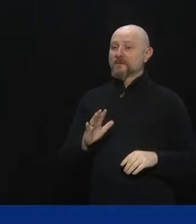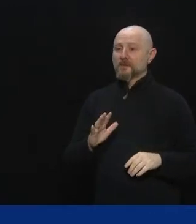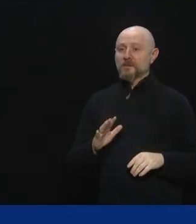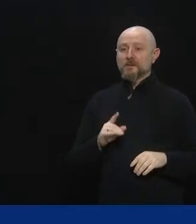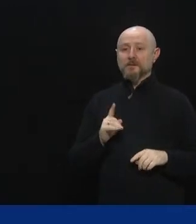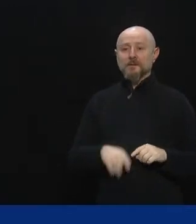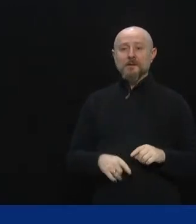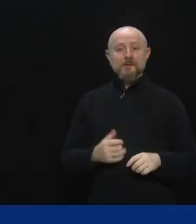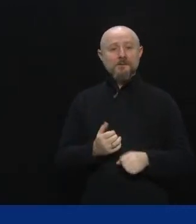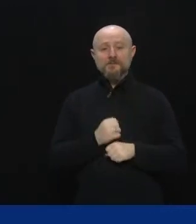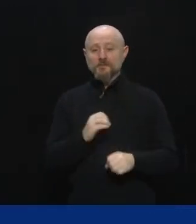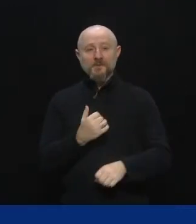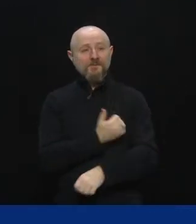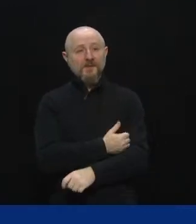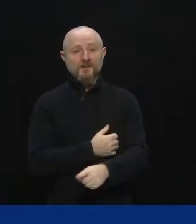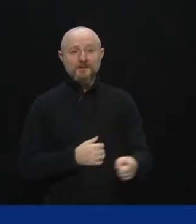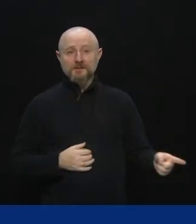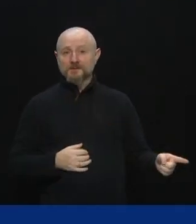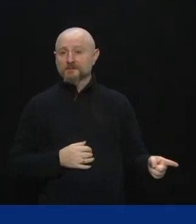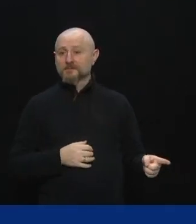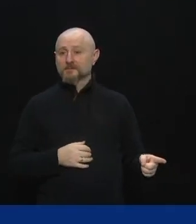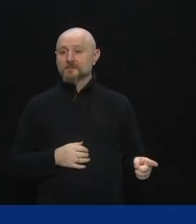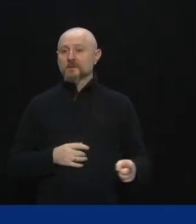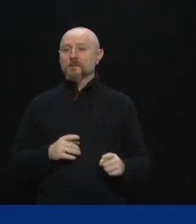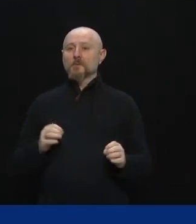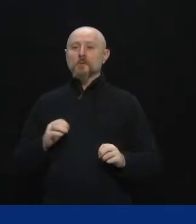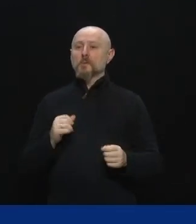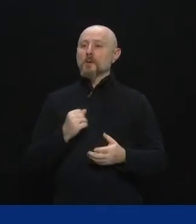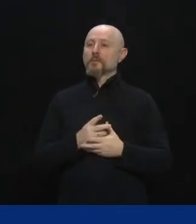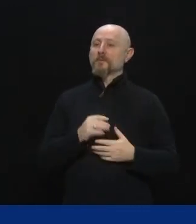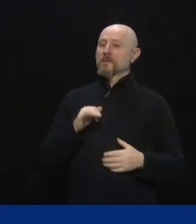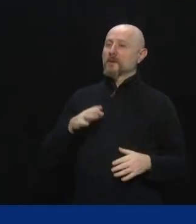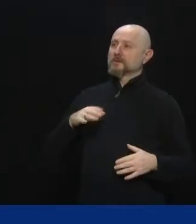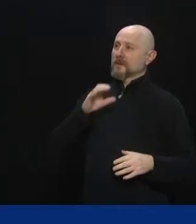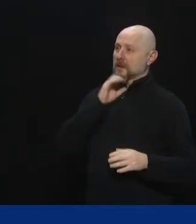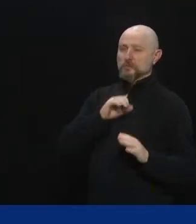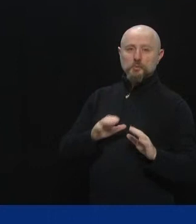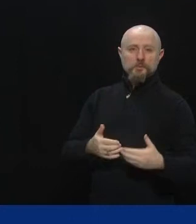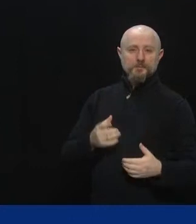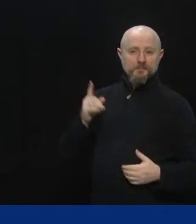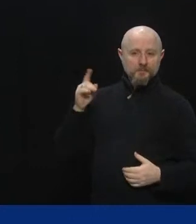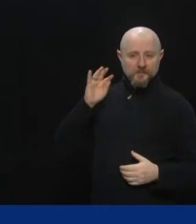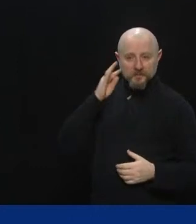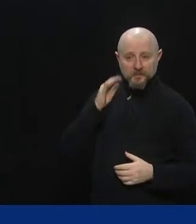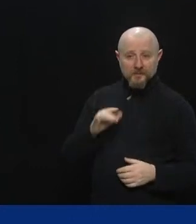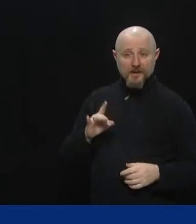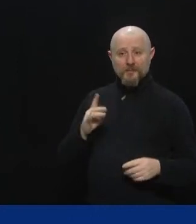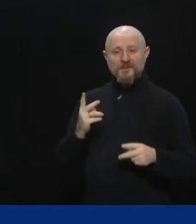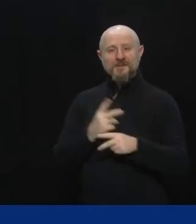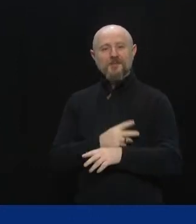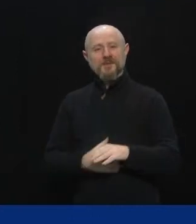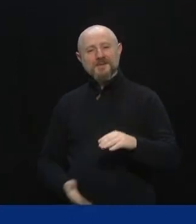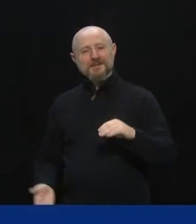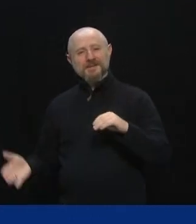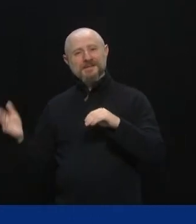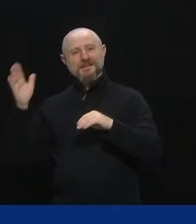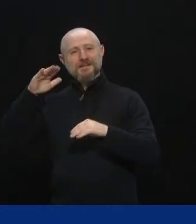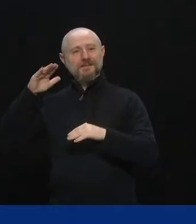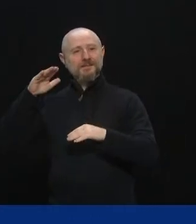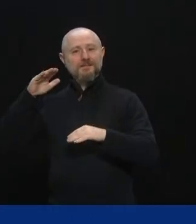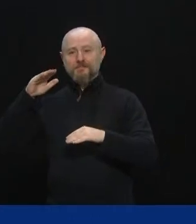vaccinated, no vaccine is approved for this age group. It's gone up nearly 8-fold. And in older teens, the